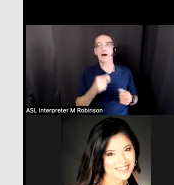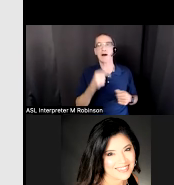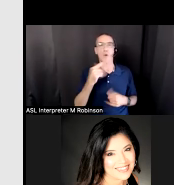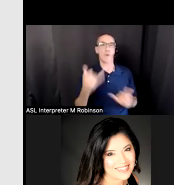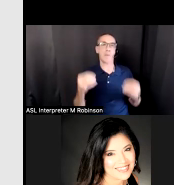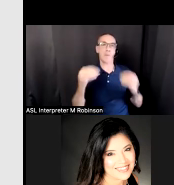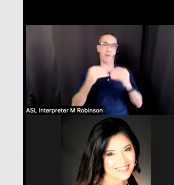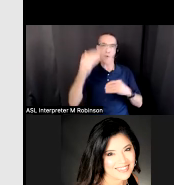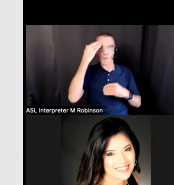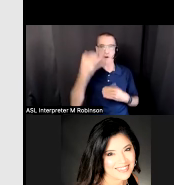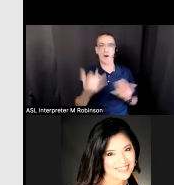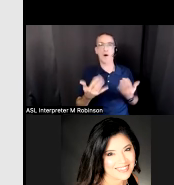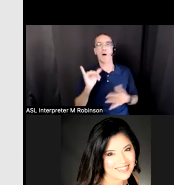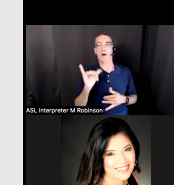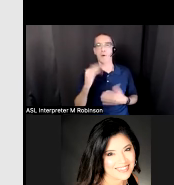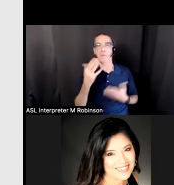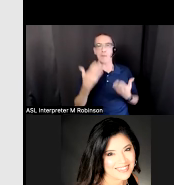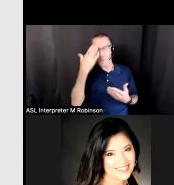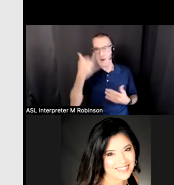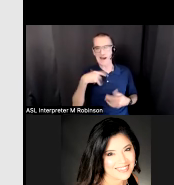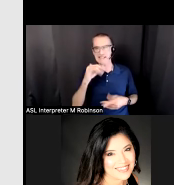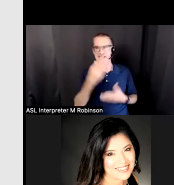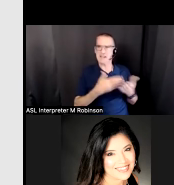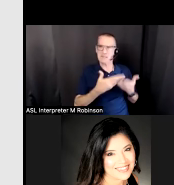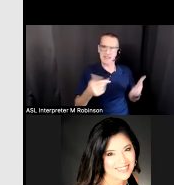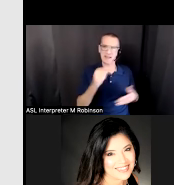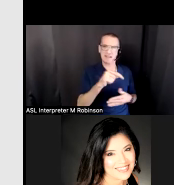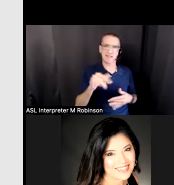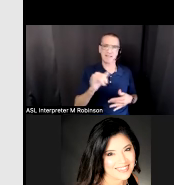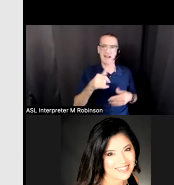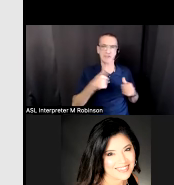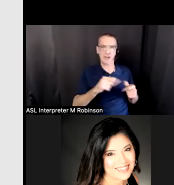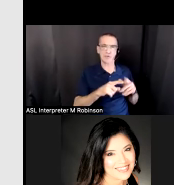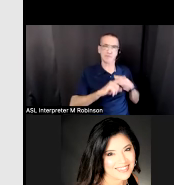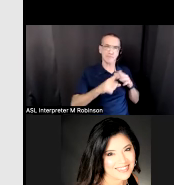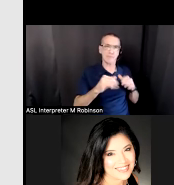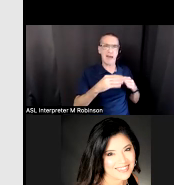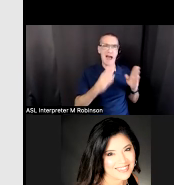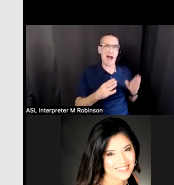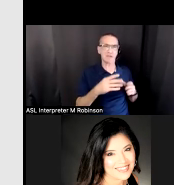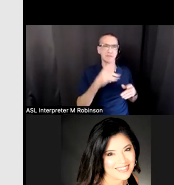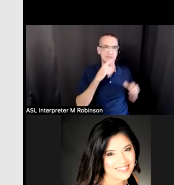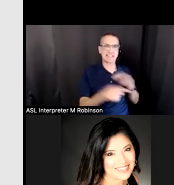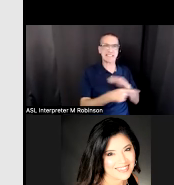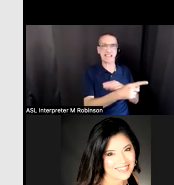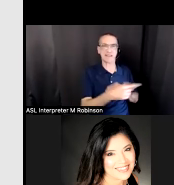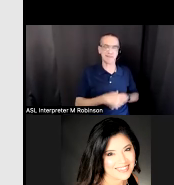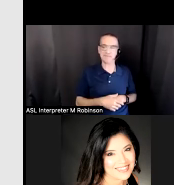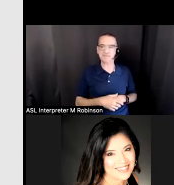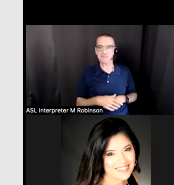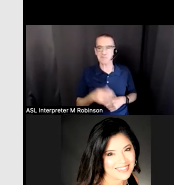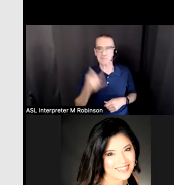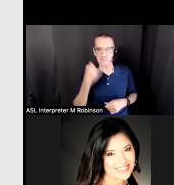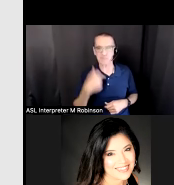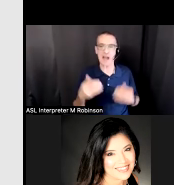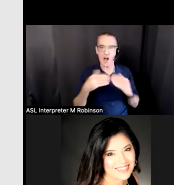that I'm like, oh, maybe that's why I did certain things, like, try to sneak out the house and stuff like that. If my colleagues